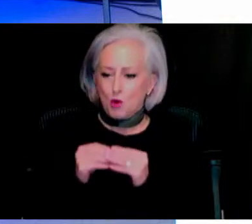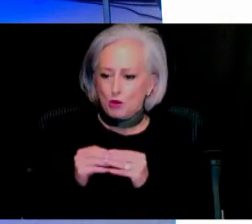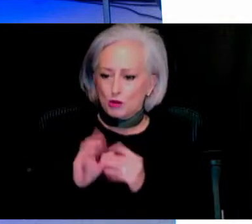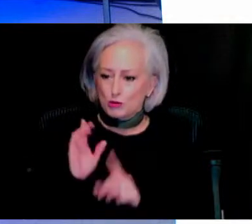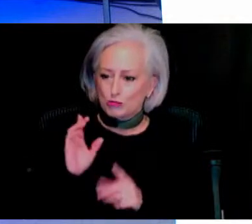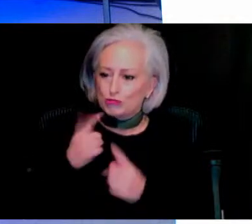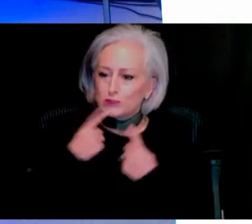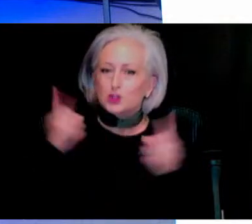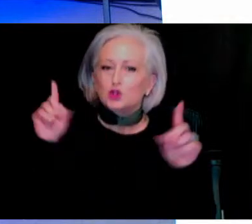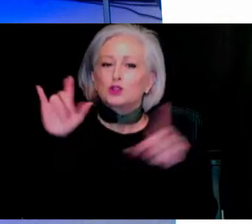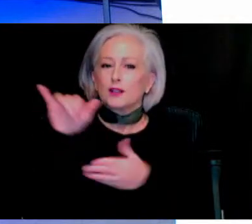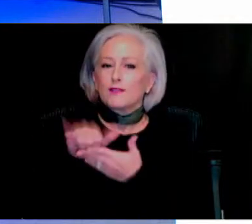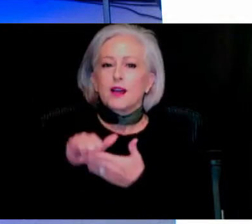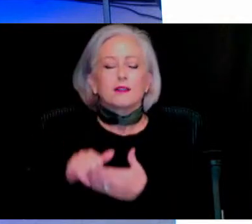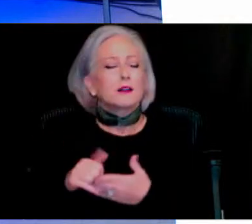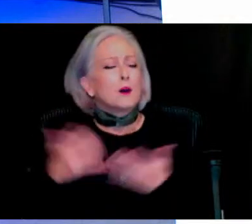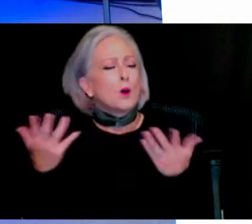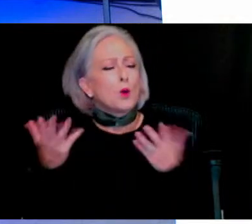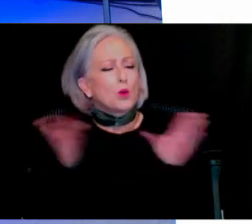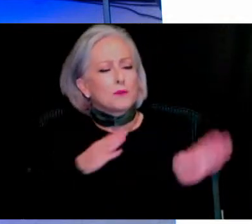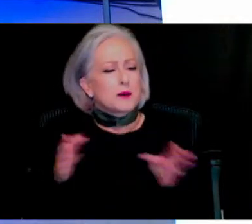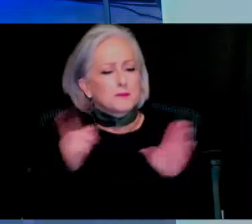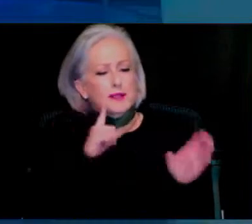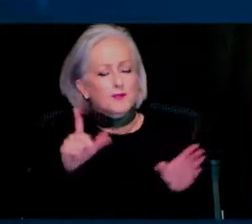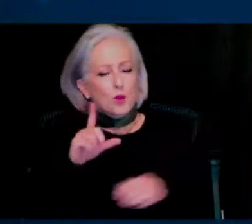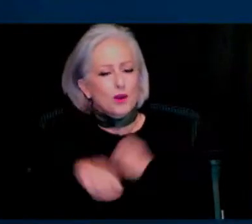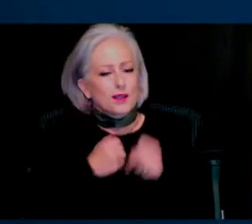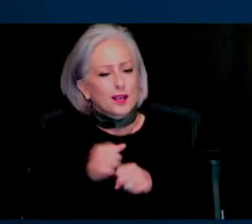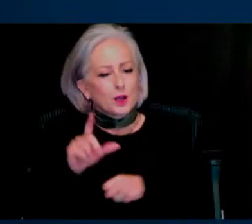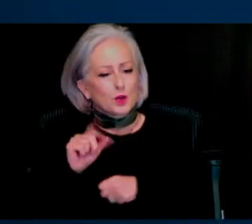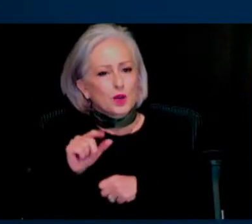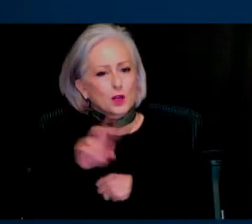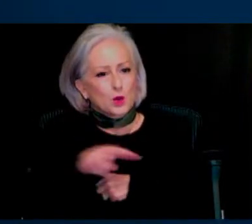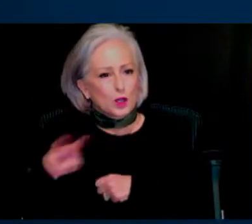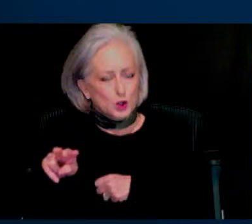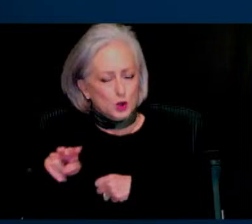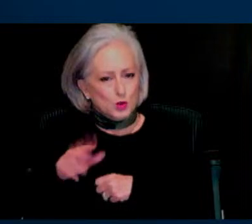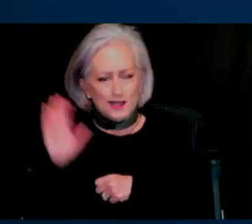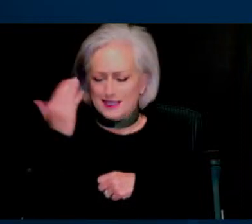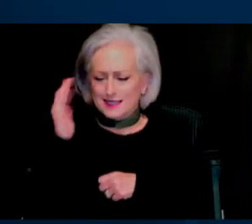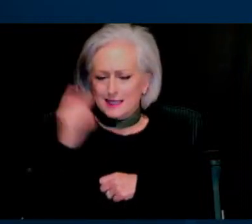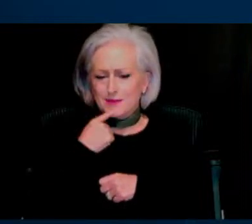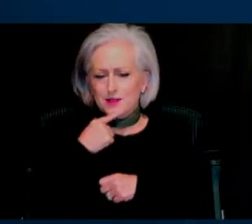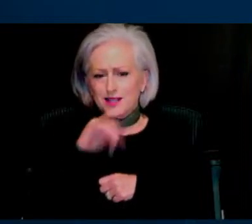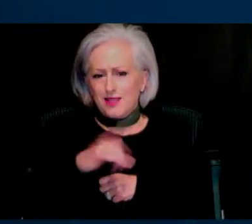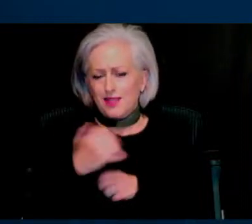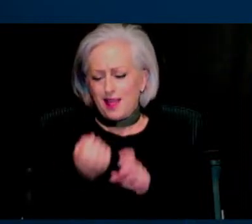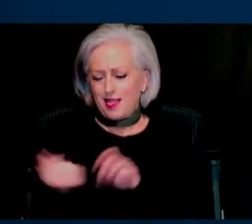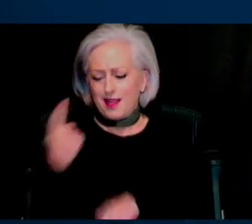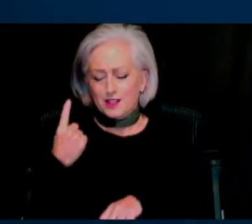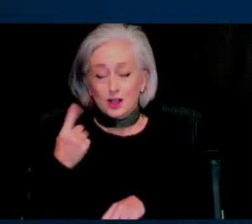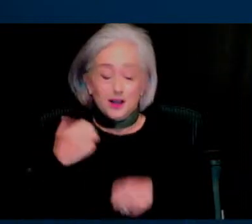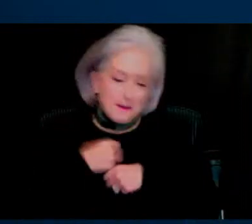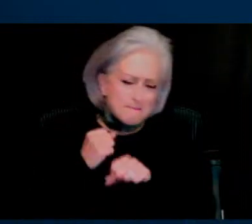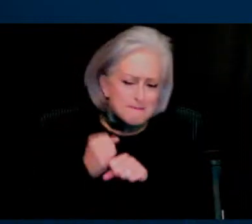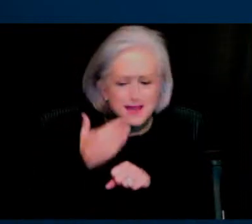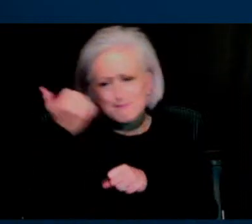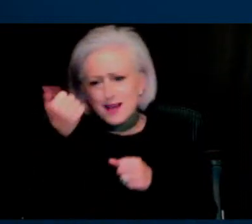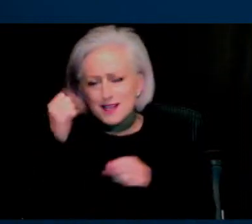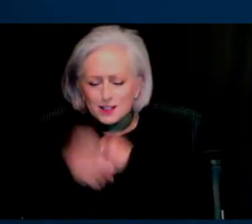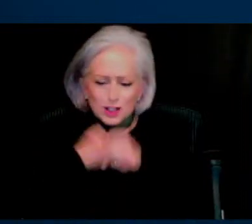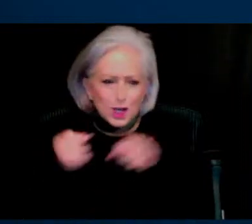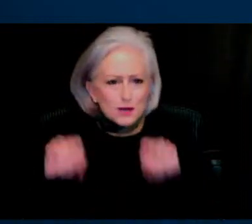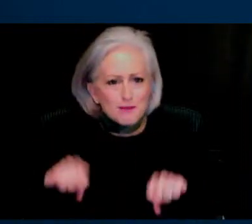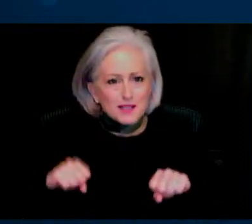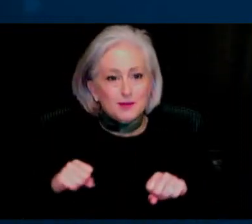planning for 2022? Because Hard time saying that, huh? Seems like we said this time last year. Let's make it the best year it can. And I always say that